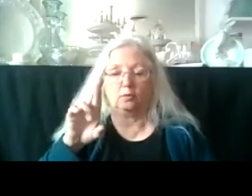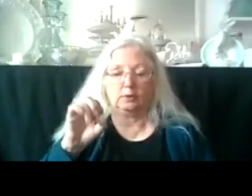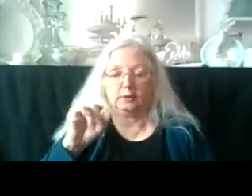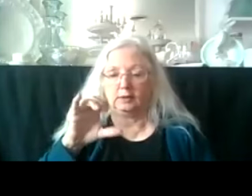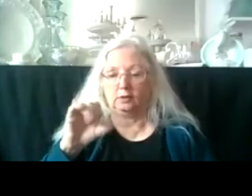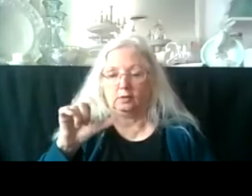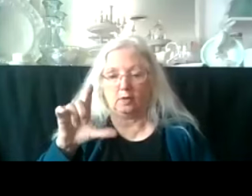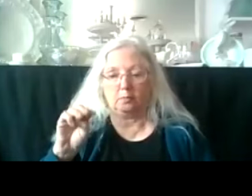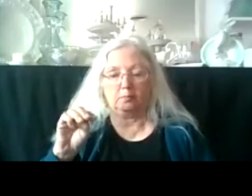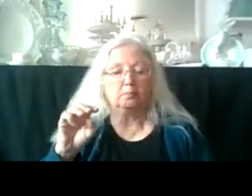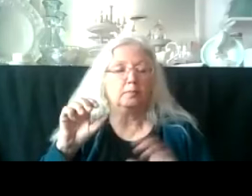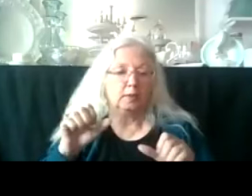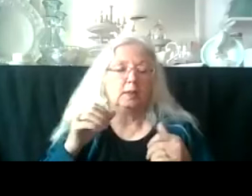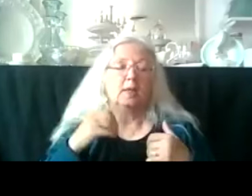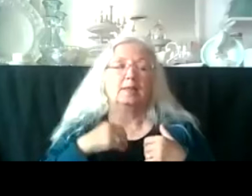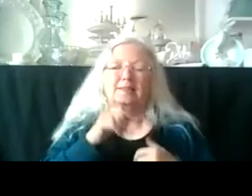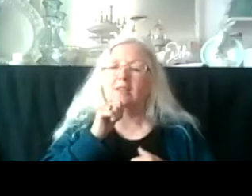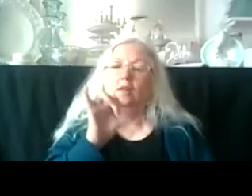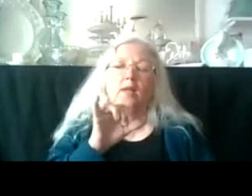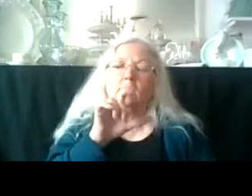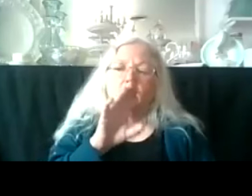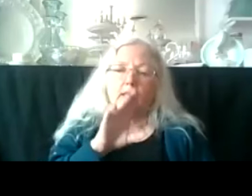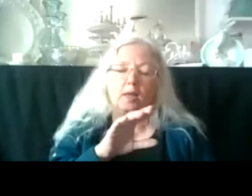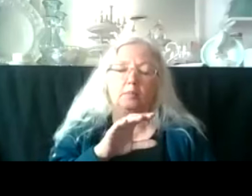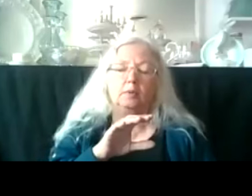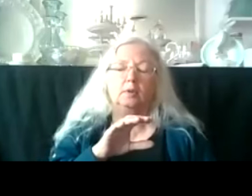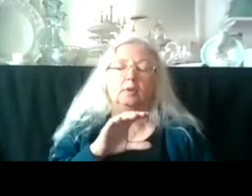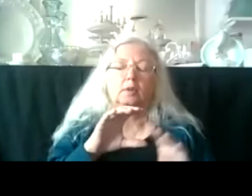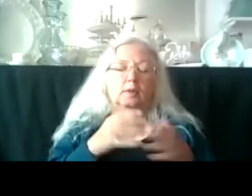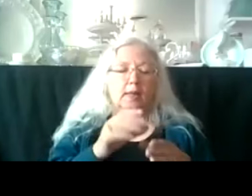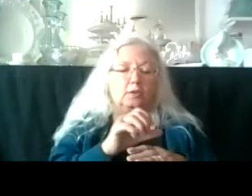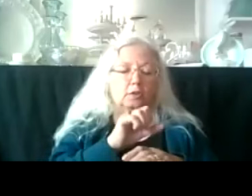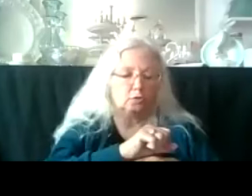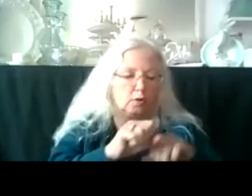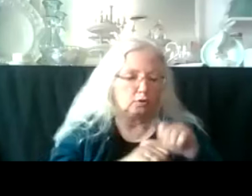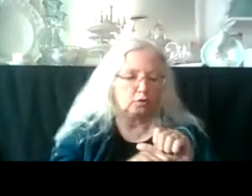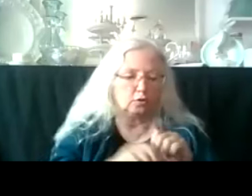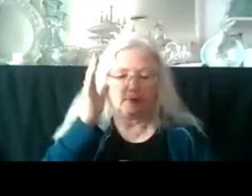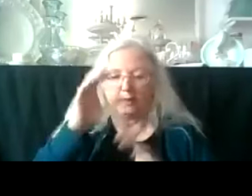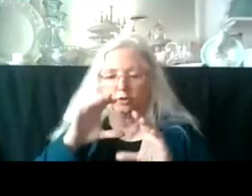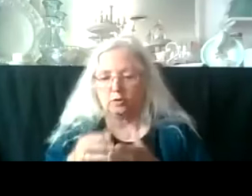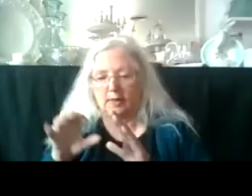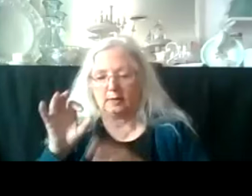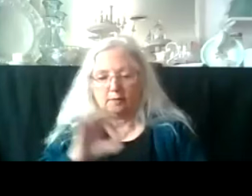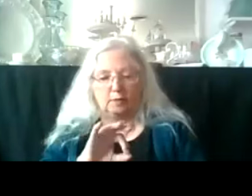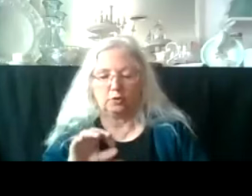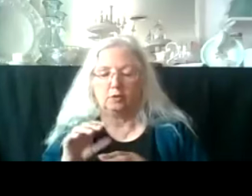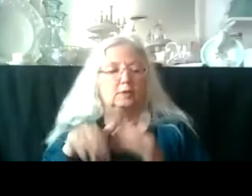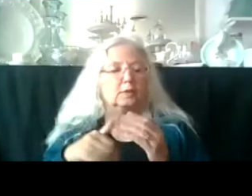class. It's not like lab class structure, lecture class function. It's all one class. They're just different modalities for learning the